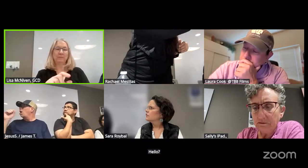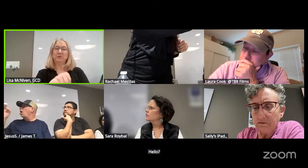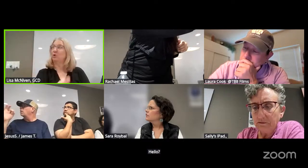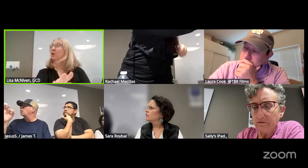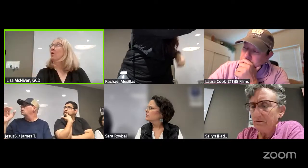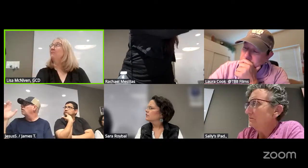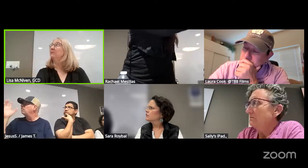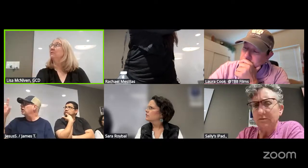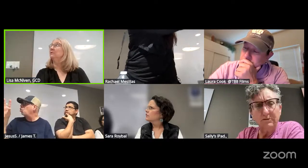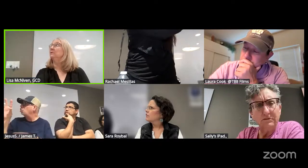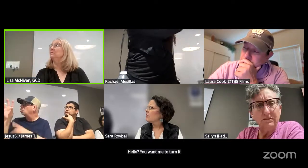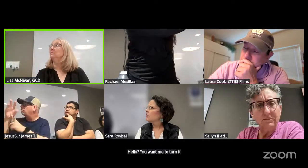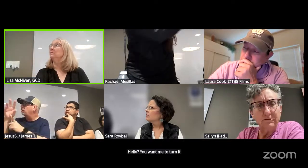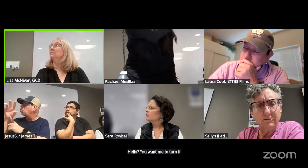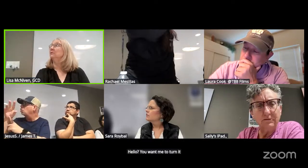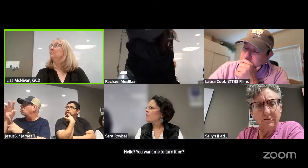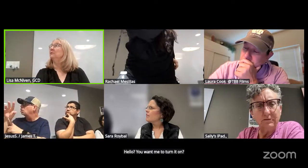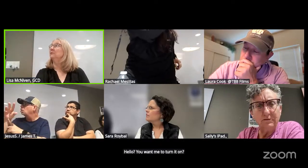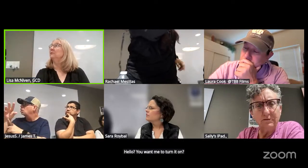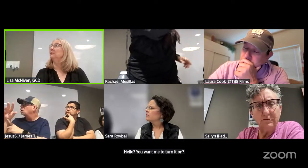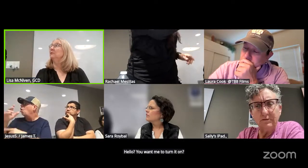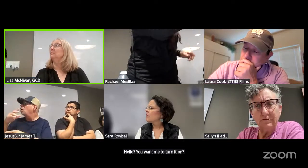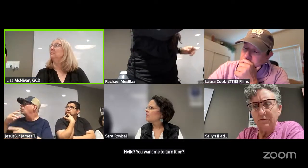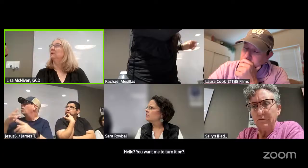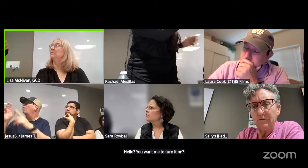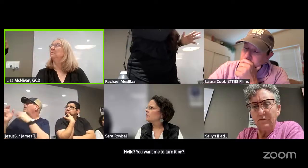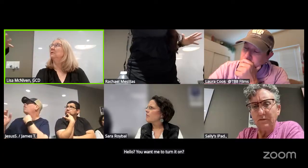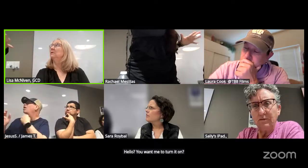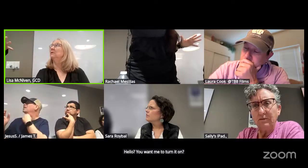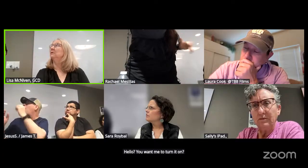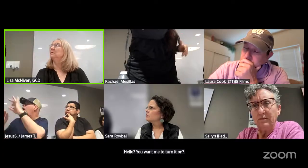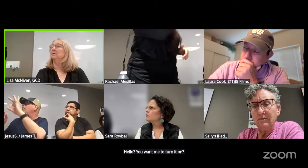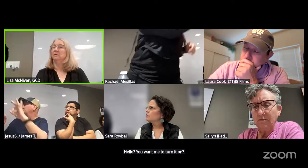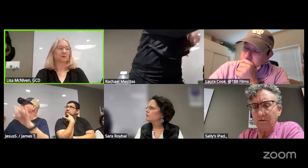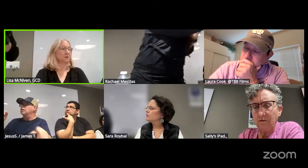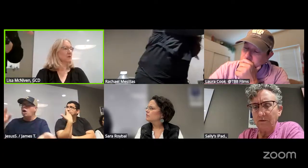You want me to turn it on? My video?